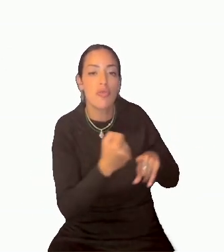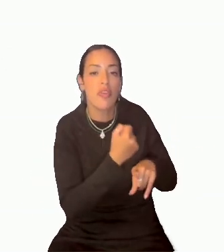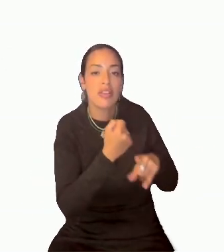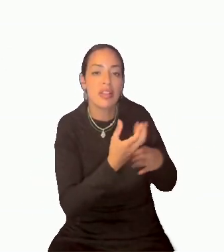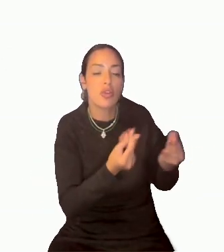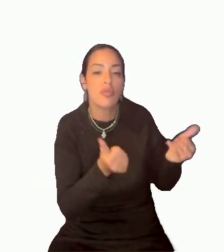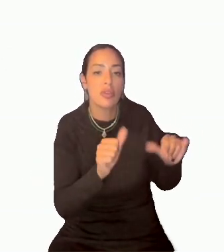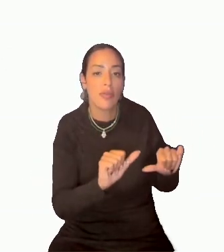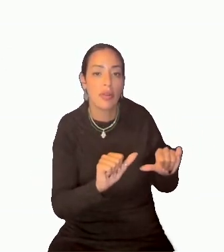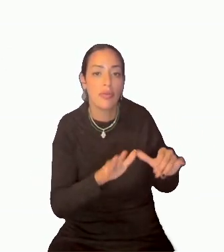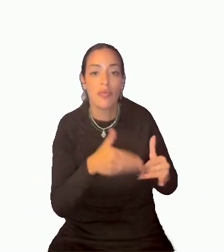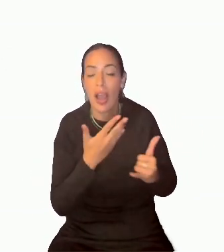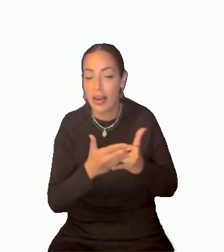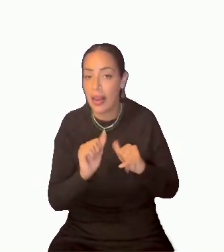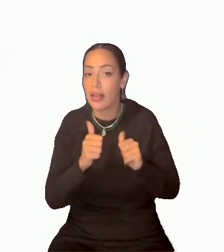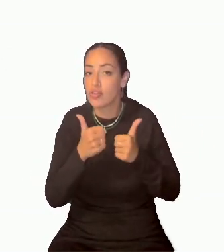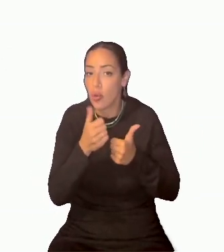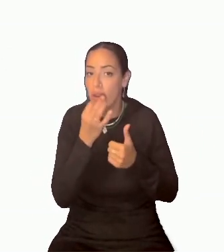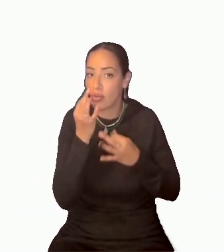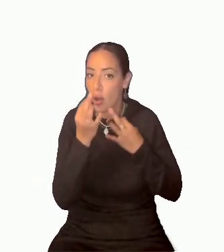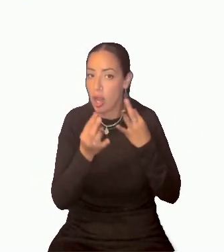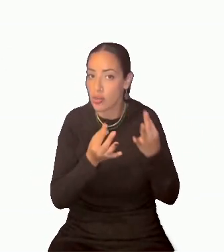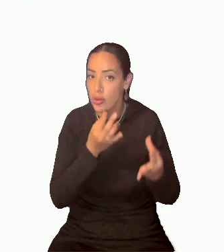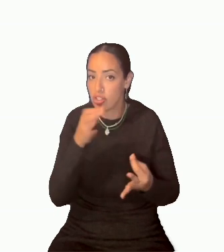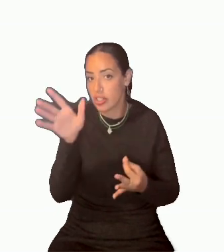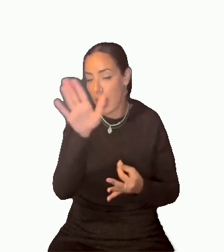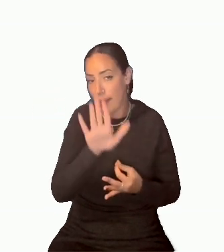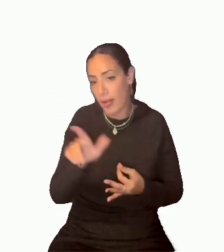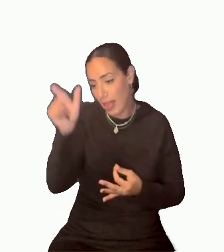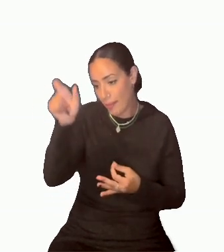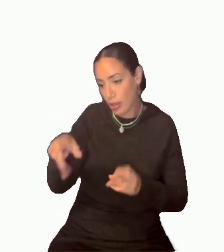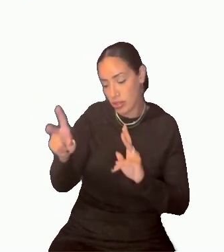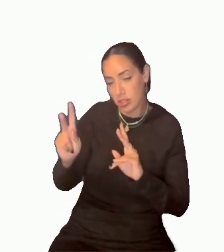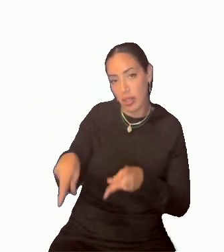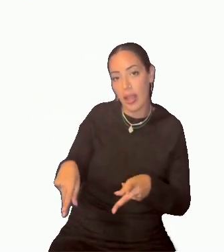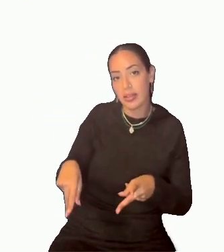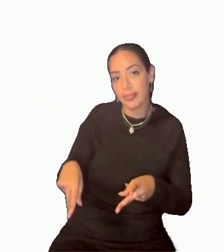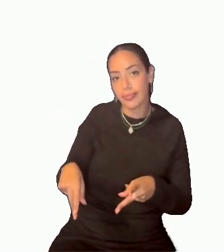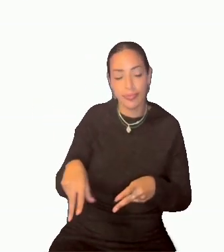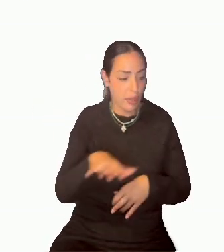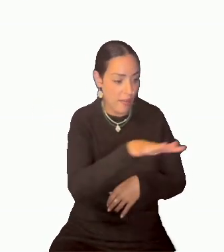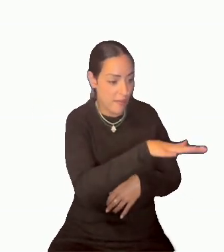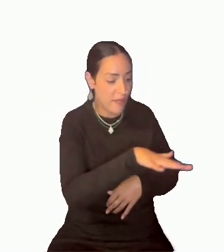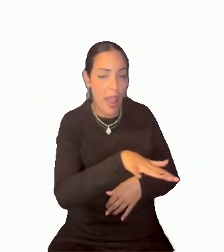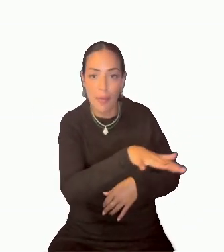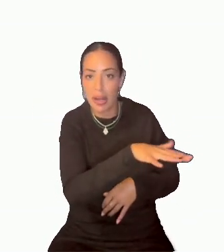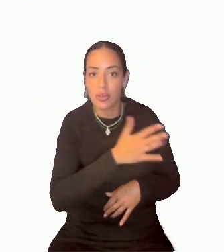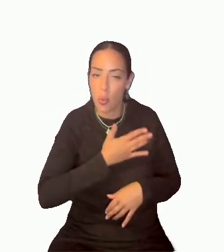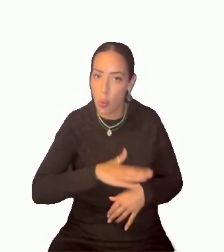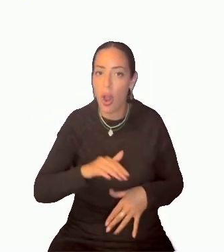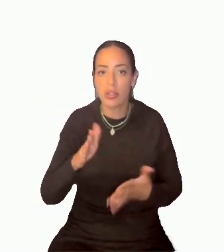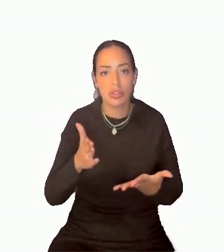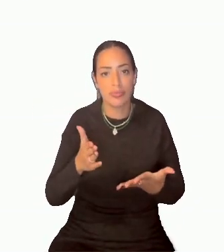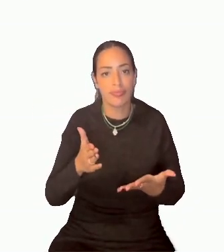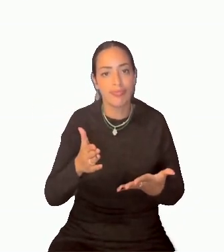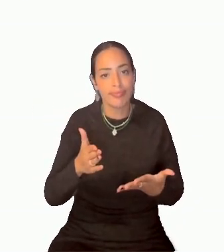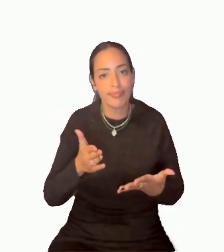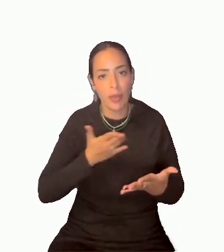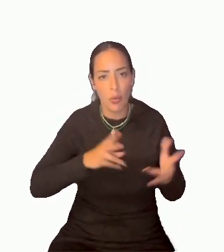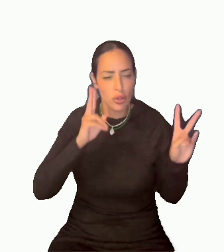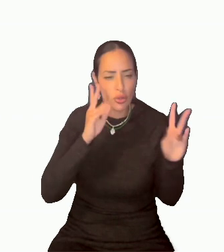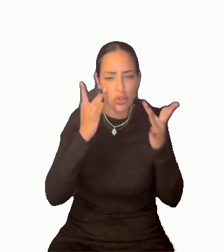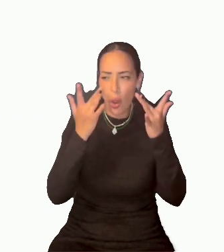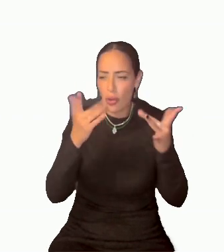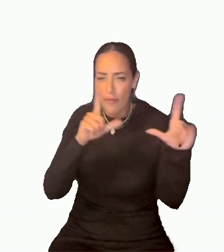it's okay to ask questions about the person who has died. Most bereaved families will welcome this. They'll want to show you photographs, videos, or share